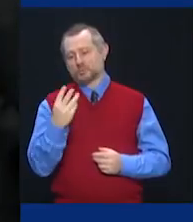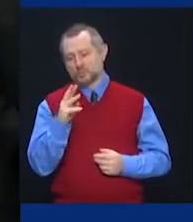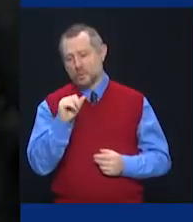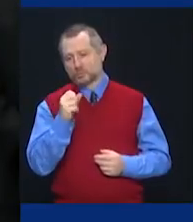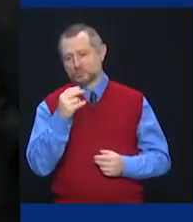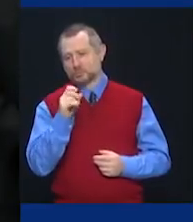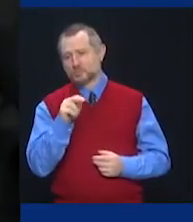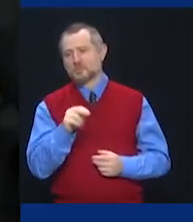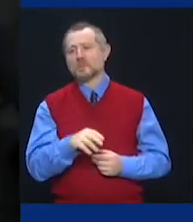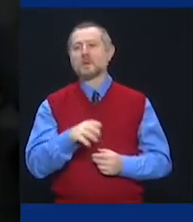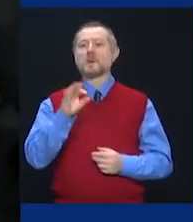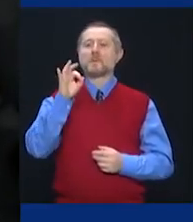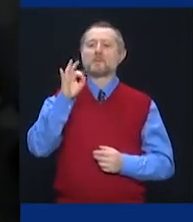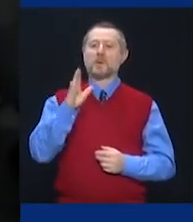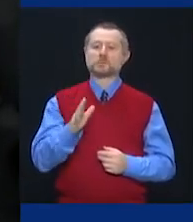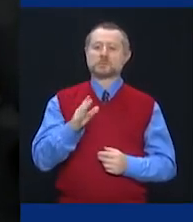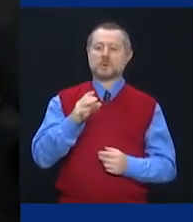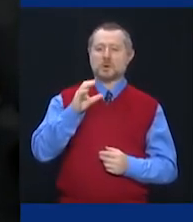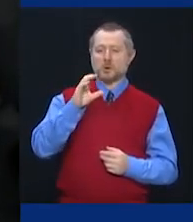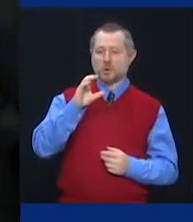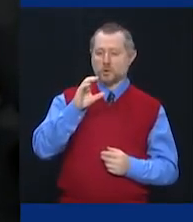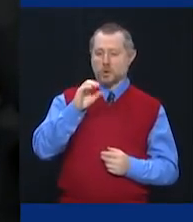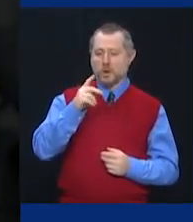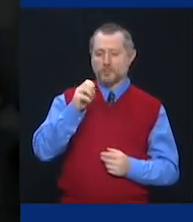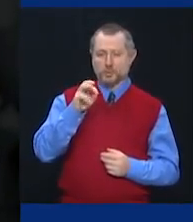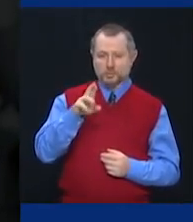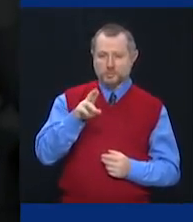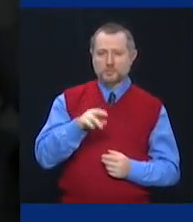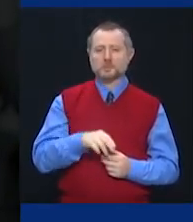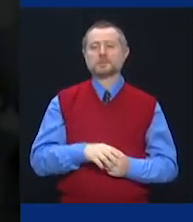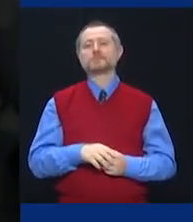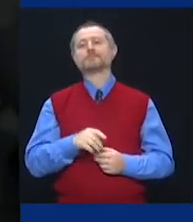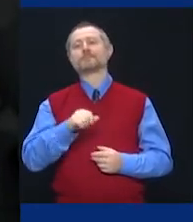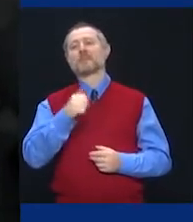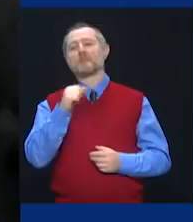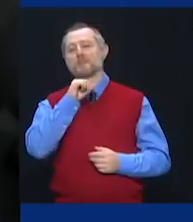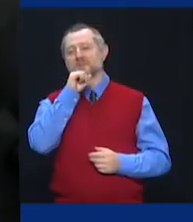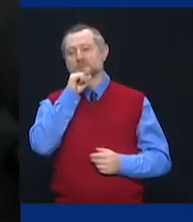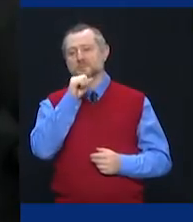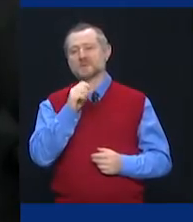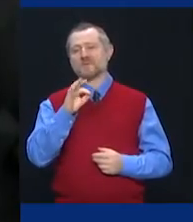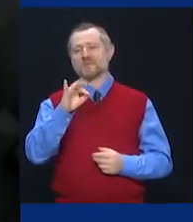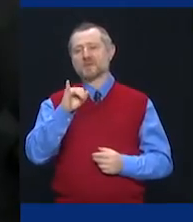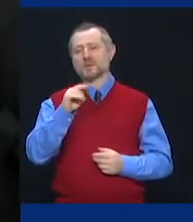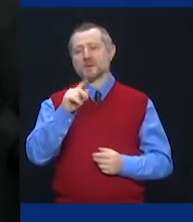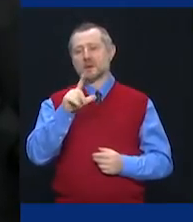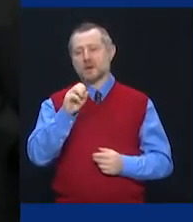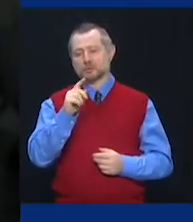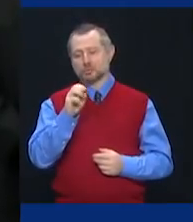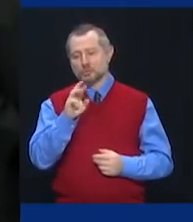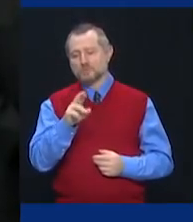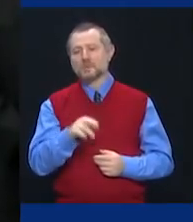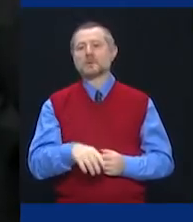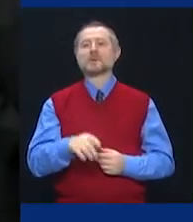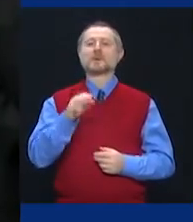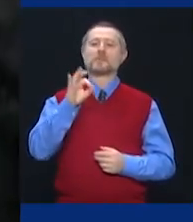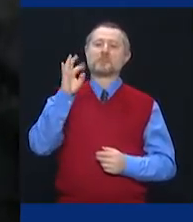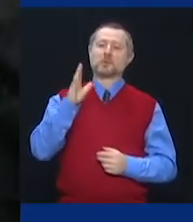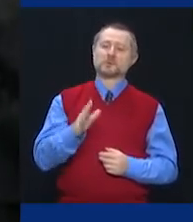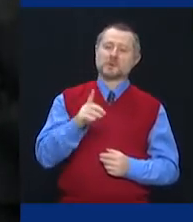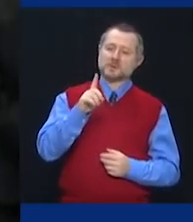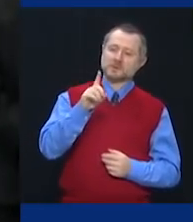Reverend Carl Warp, Minister Stanley Smith, Bishop Findlater, Pastor Duckett, Reverend